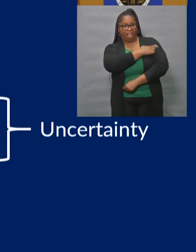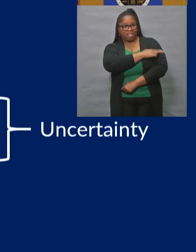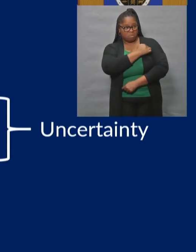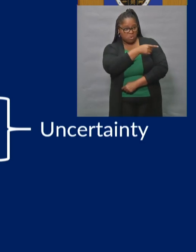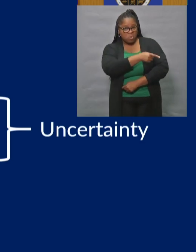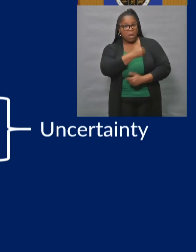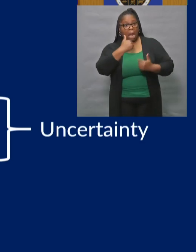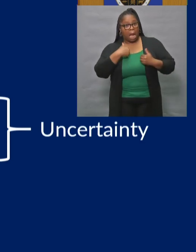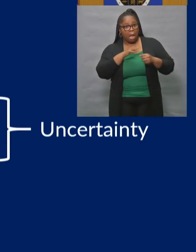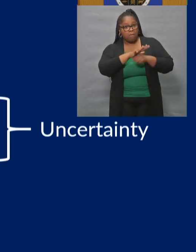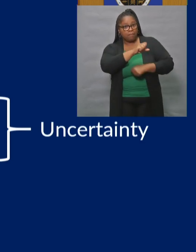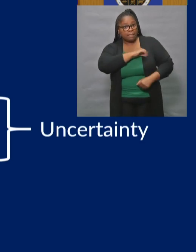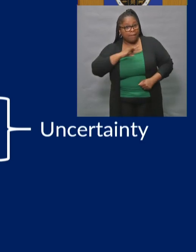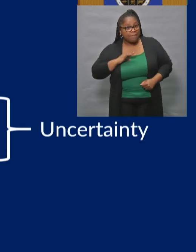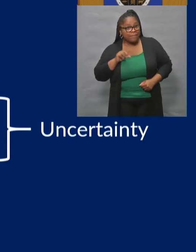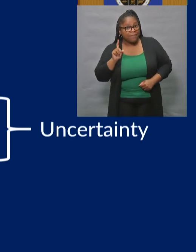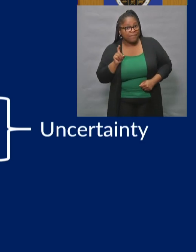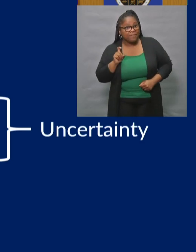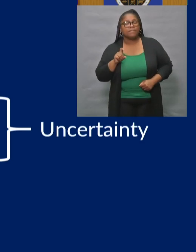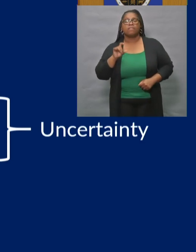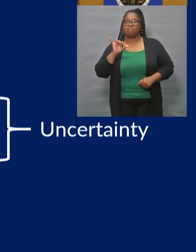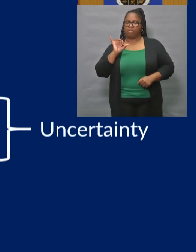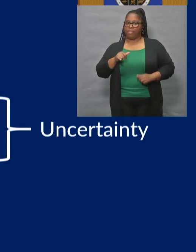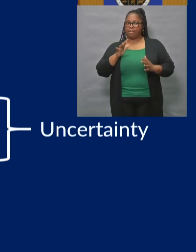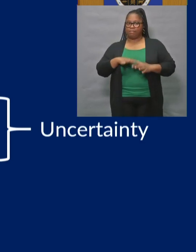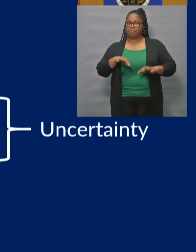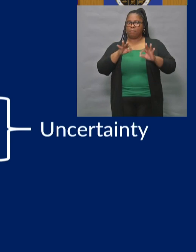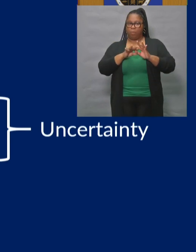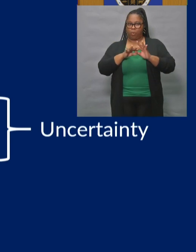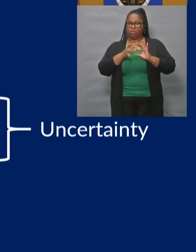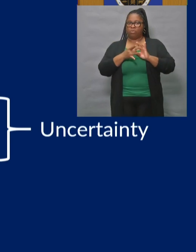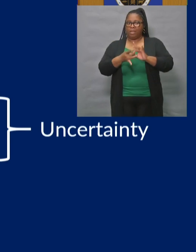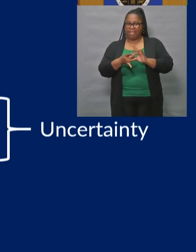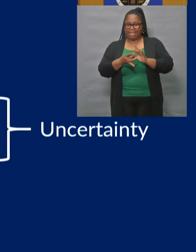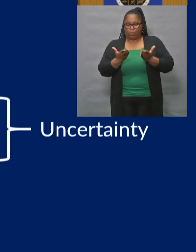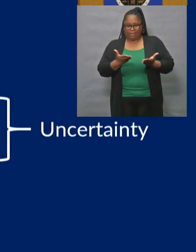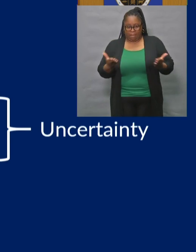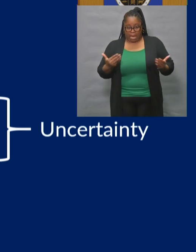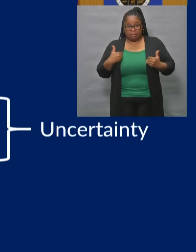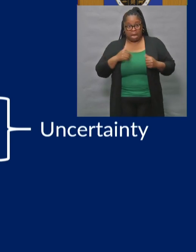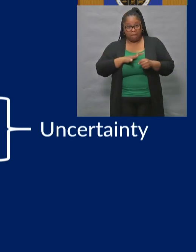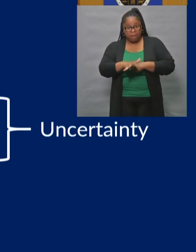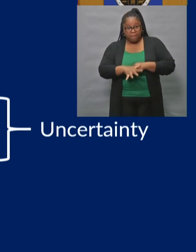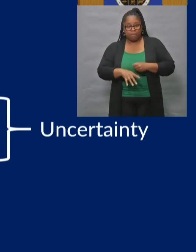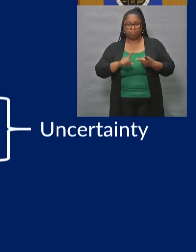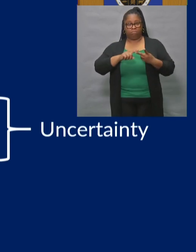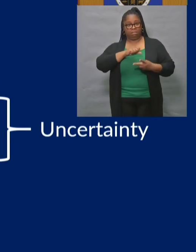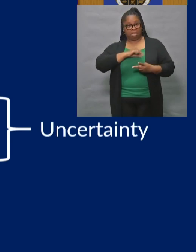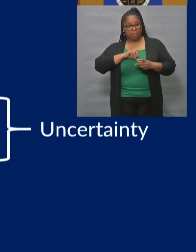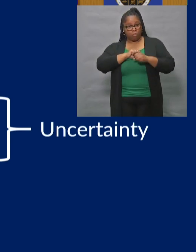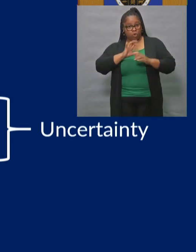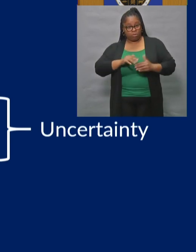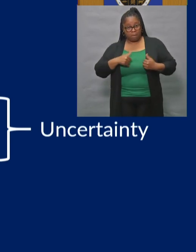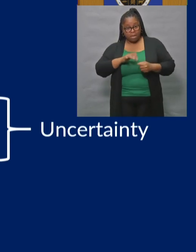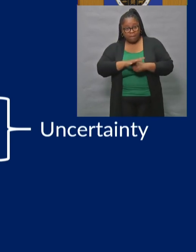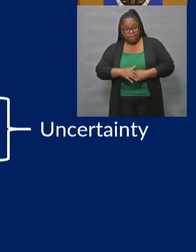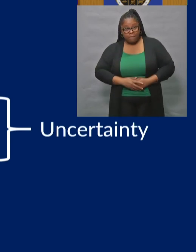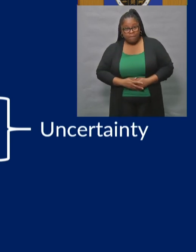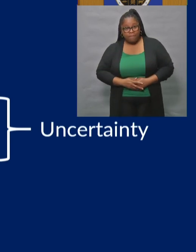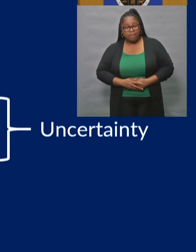resource those beds. And namely, that's dependent, as I've mentioned before, on supplies and staffing. Healthcare workers have been one of the